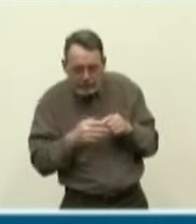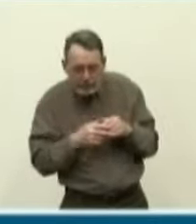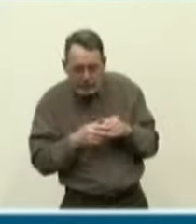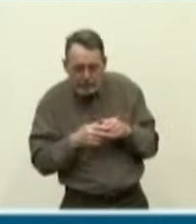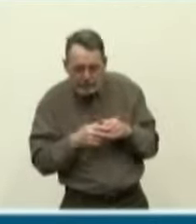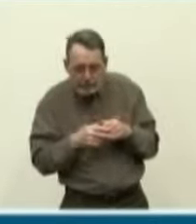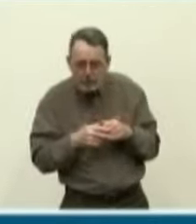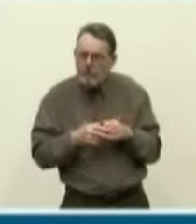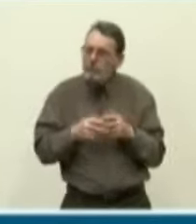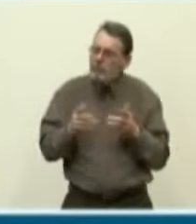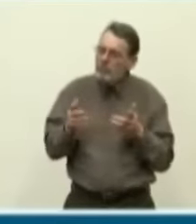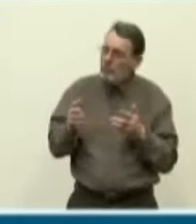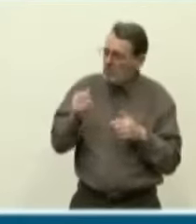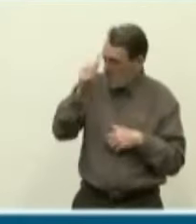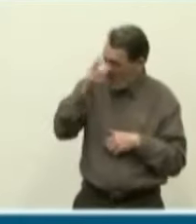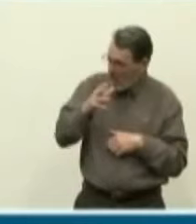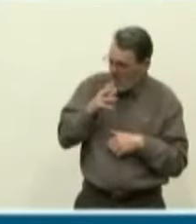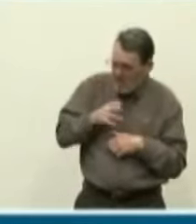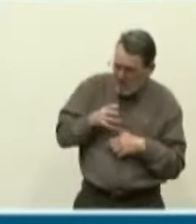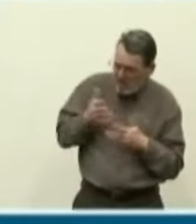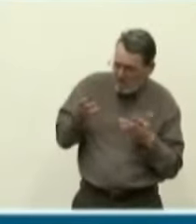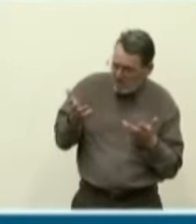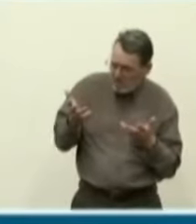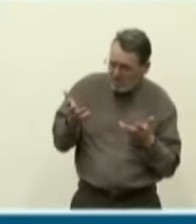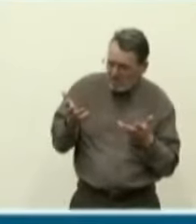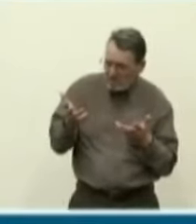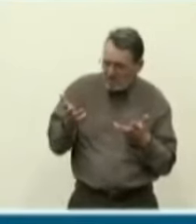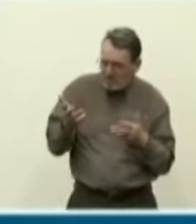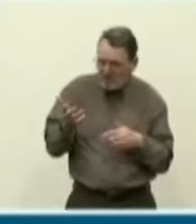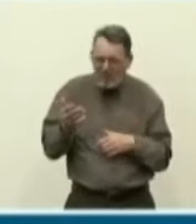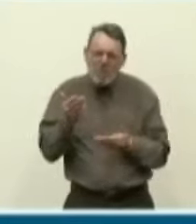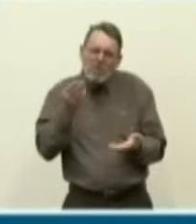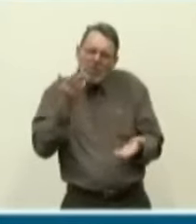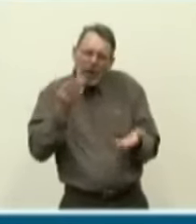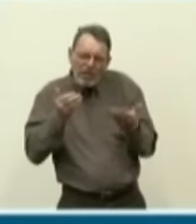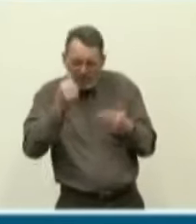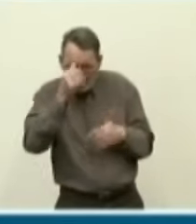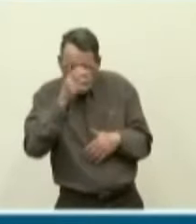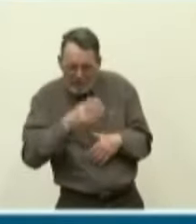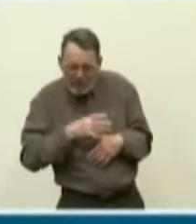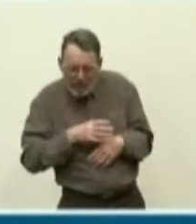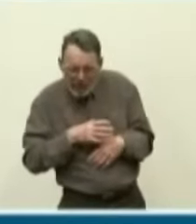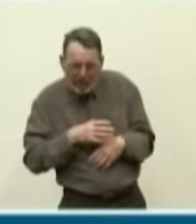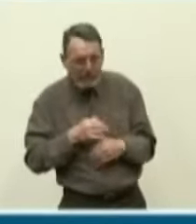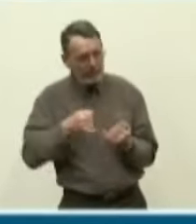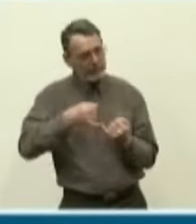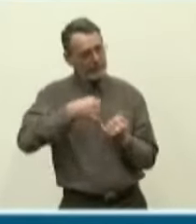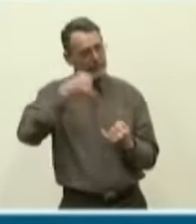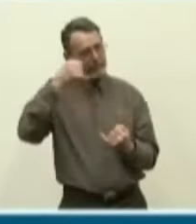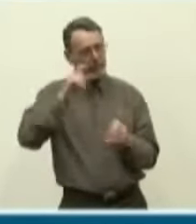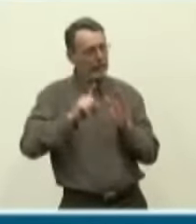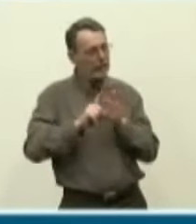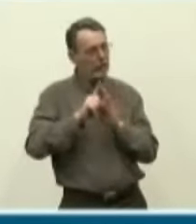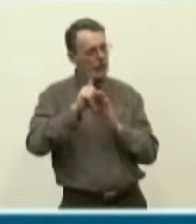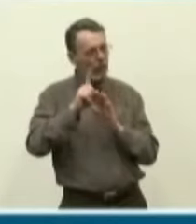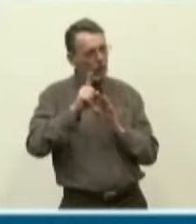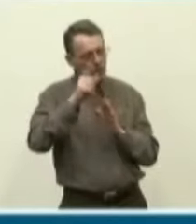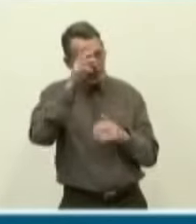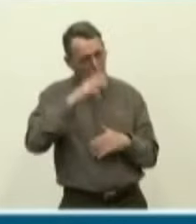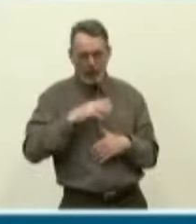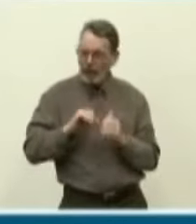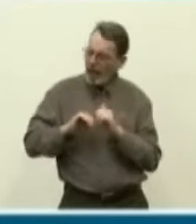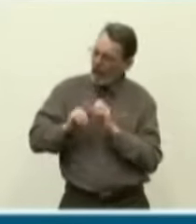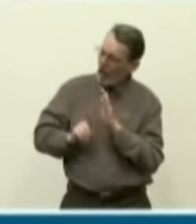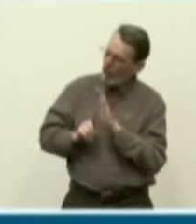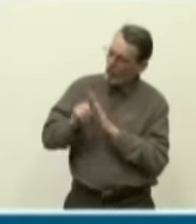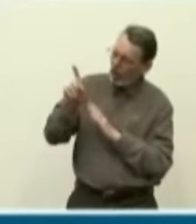How tall was it, a male or a female? It was definitely a man, a pretty skinny, tall man, I would say. How tall?